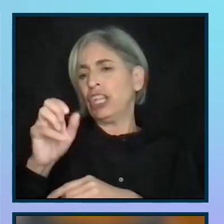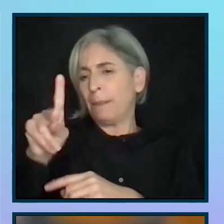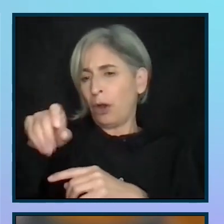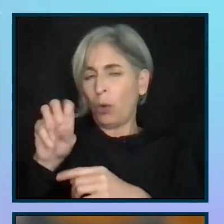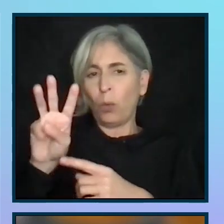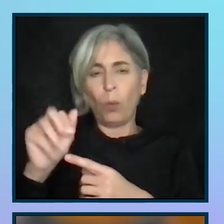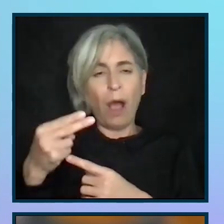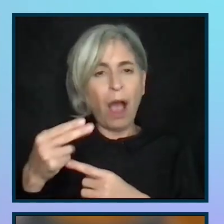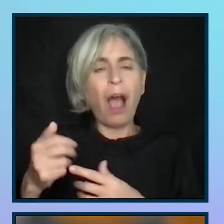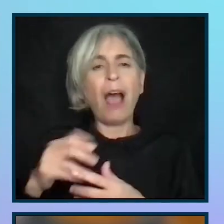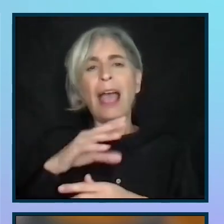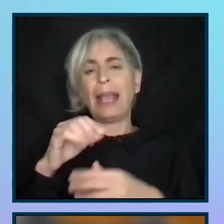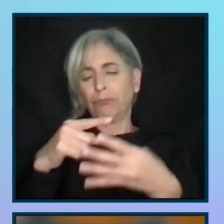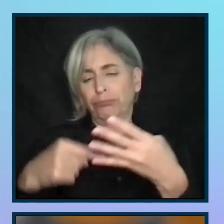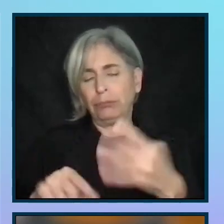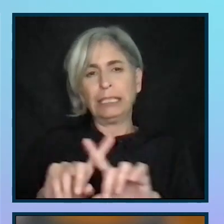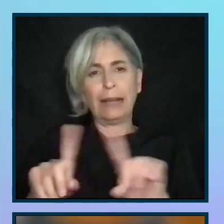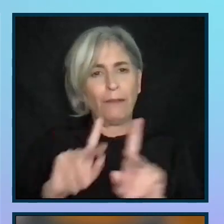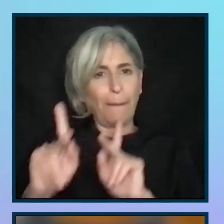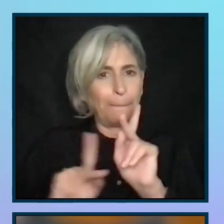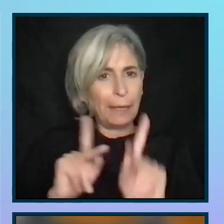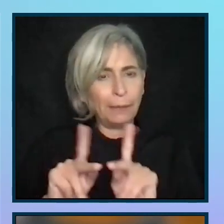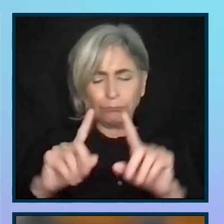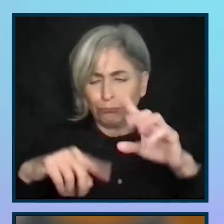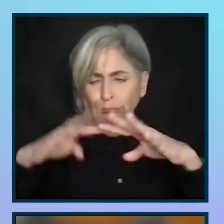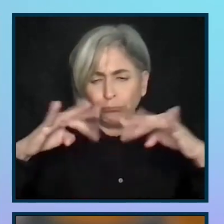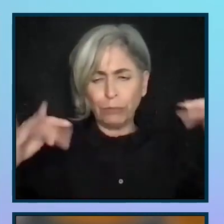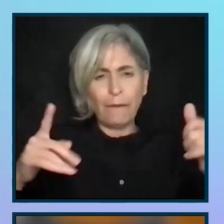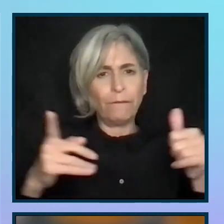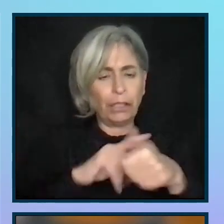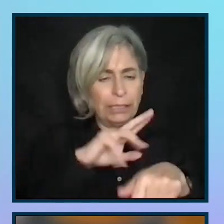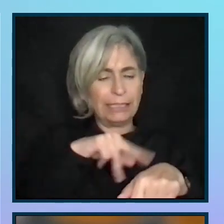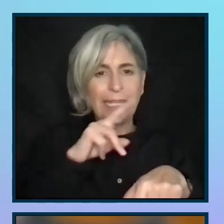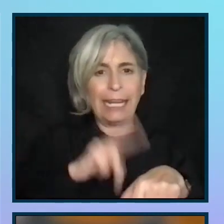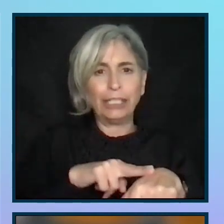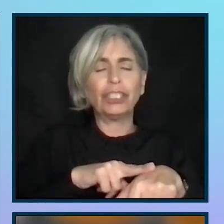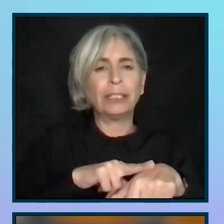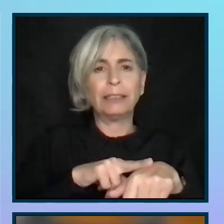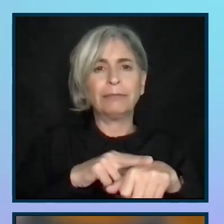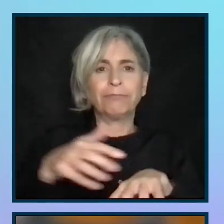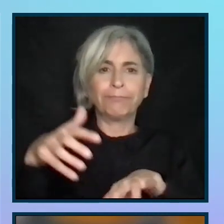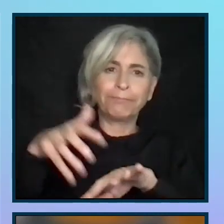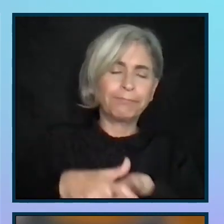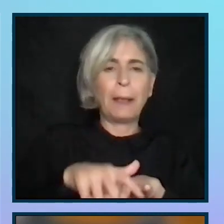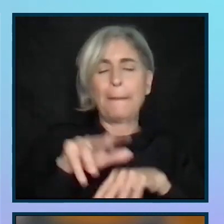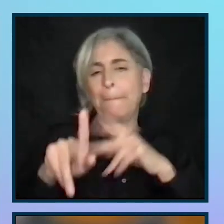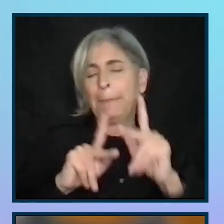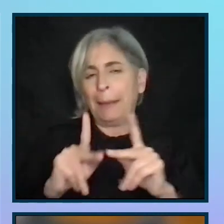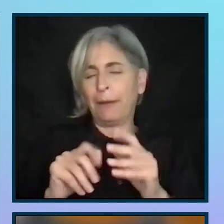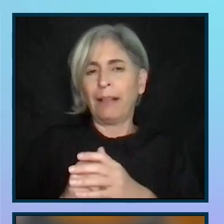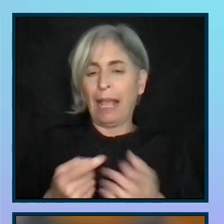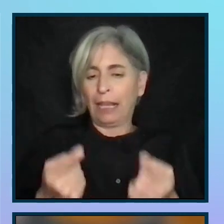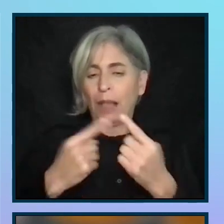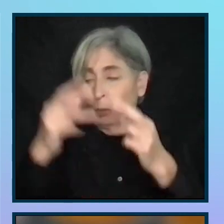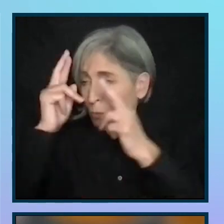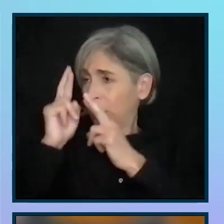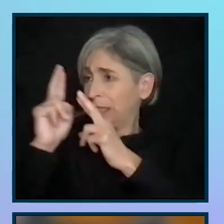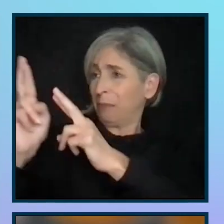and the Wendat peoples, and is now home to many diverse First Nations, Inuit, and Métis peoples. And I come with